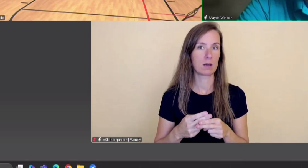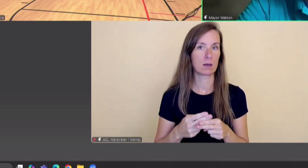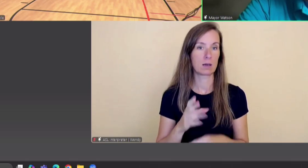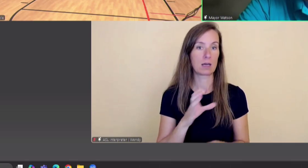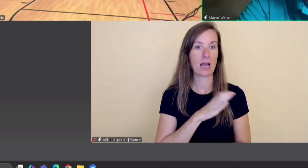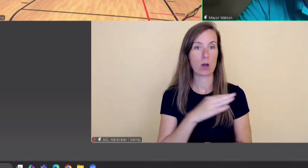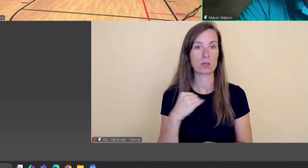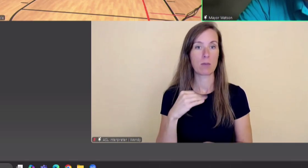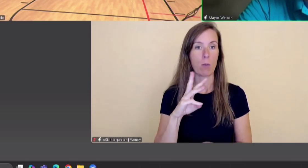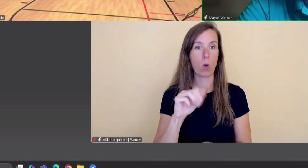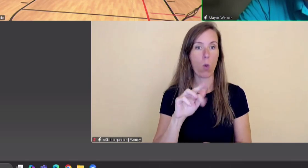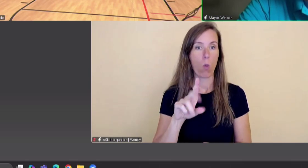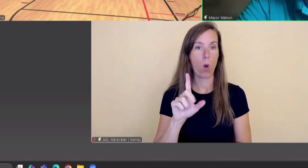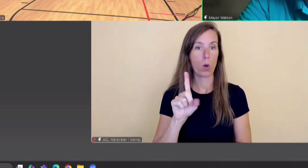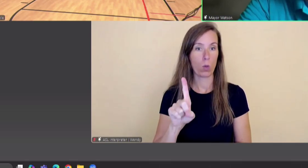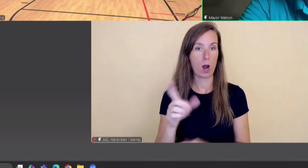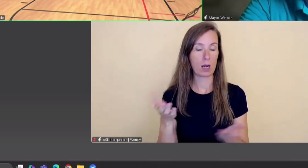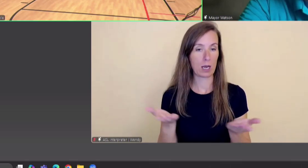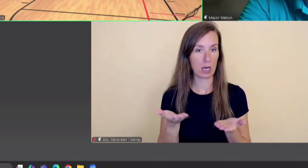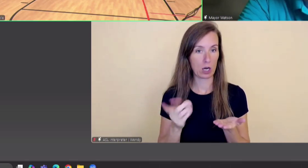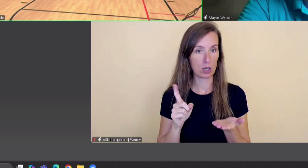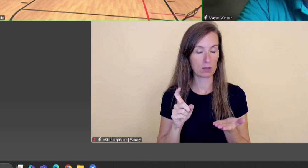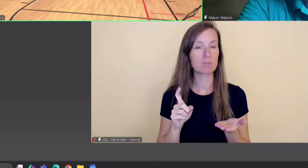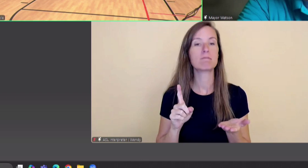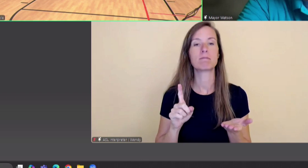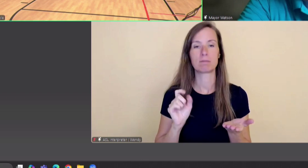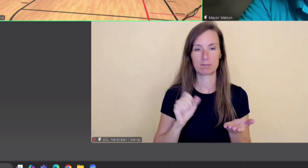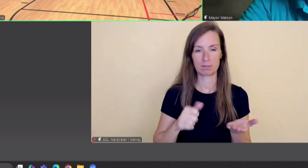Councilmember Ward 1, are you present? Present.